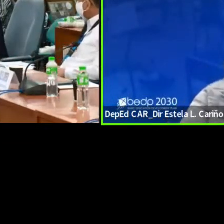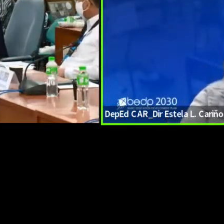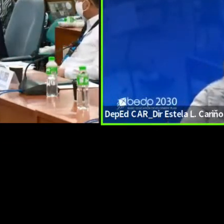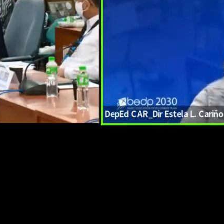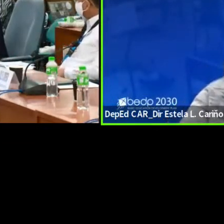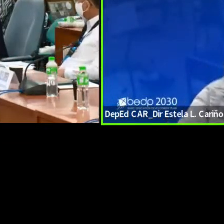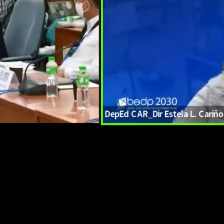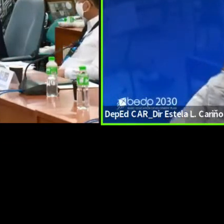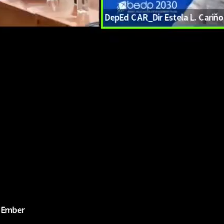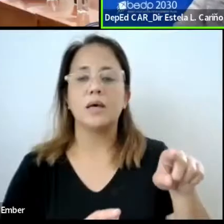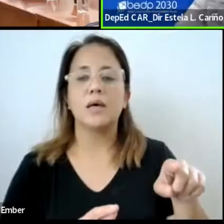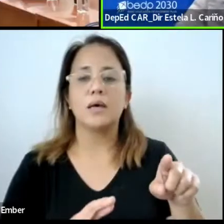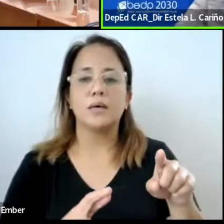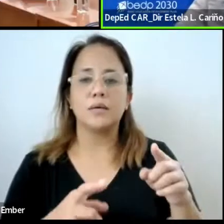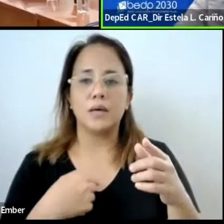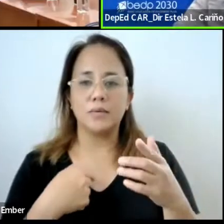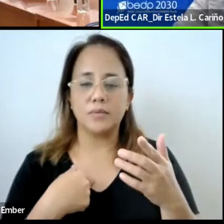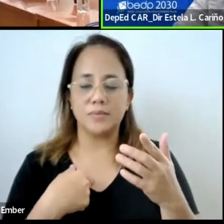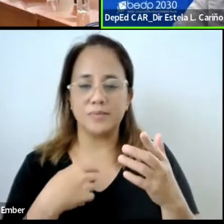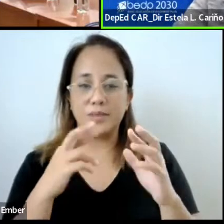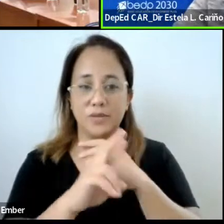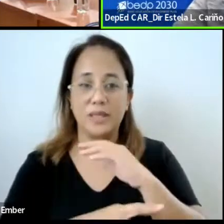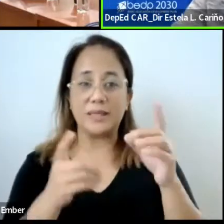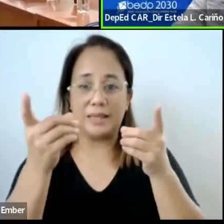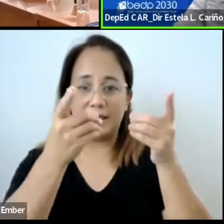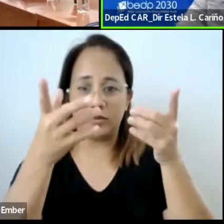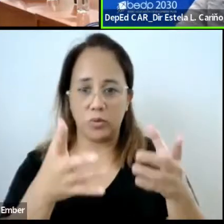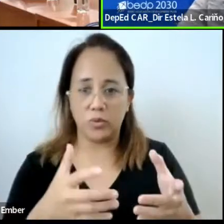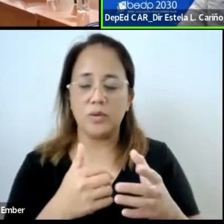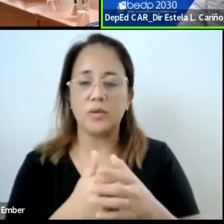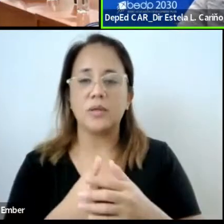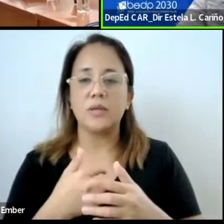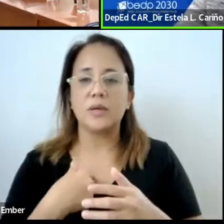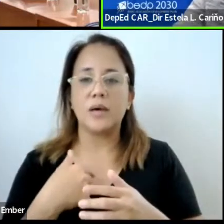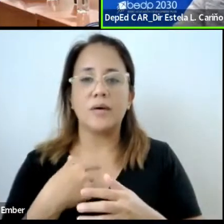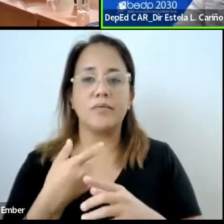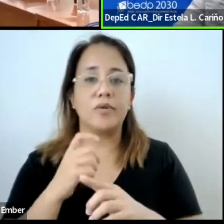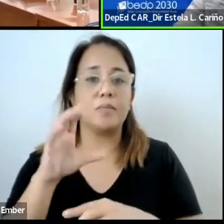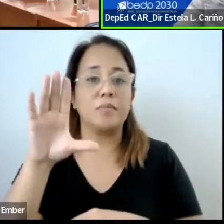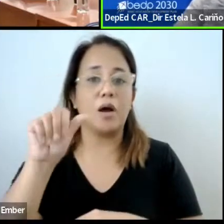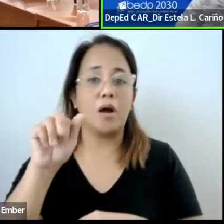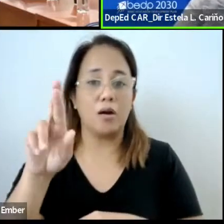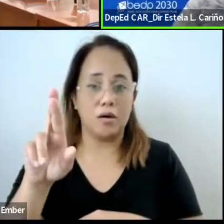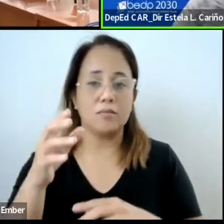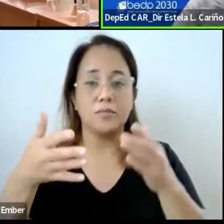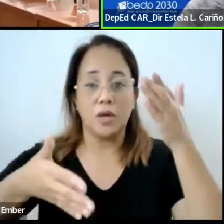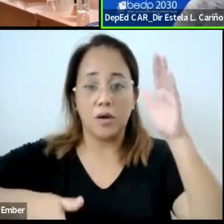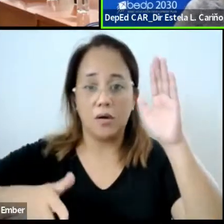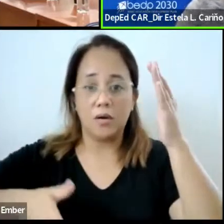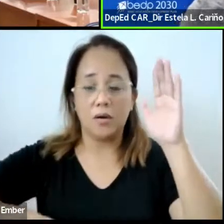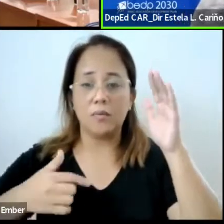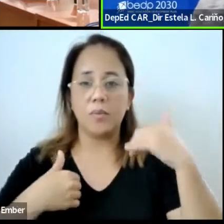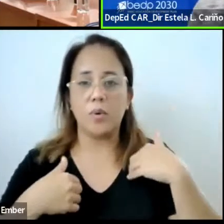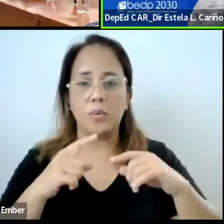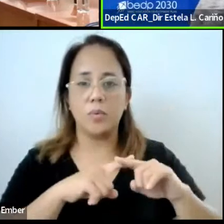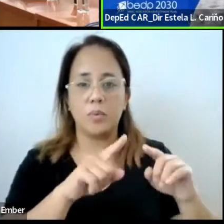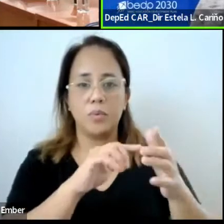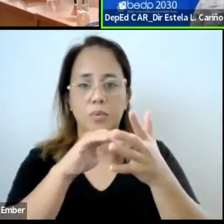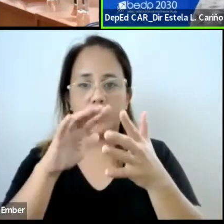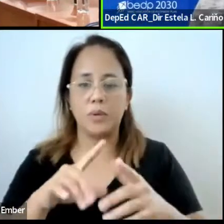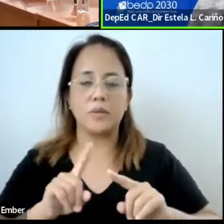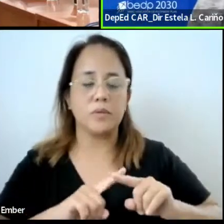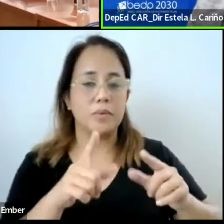DepEd Carr has 8 SDOs consisting of different learners of